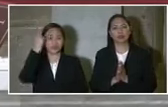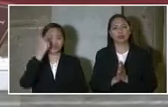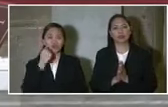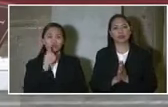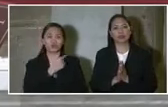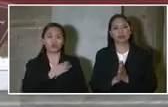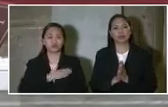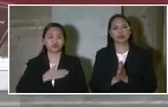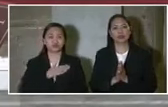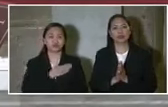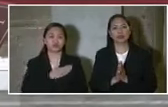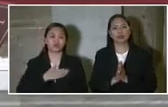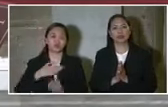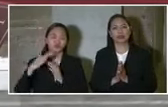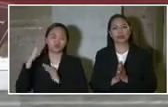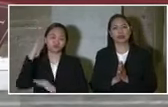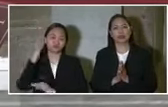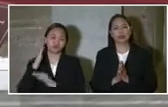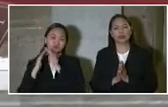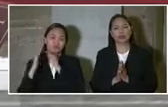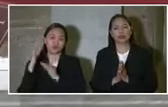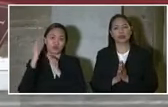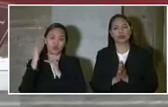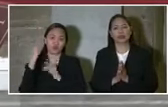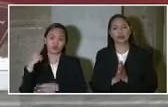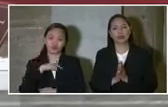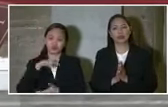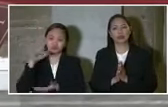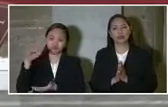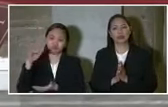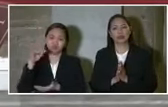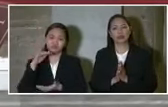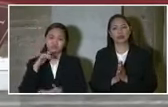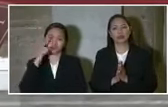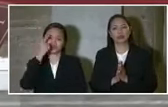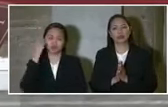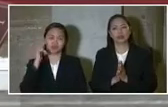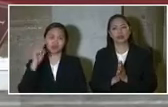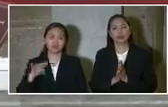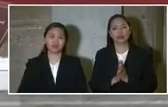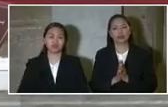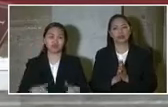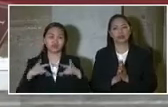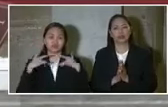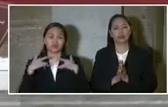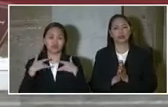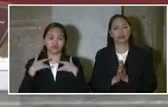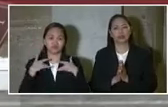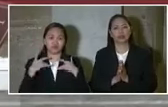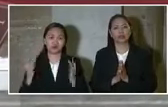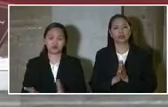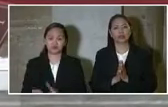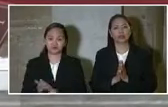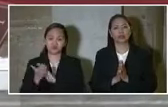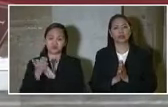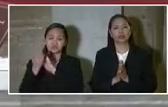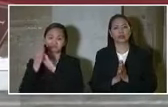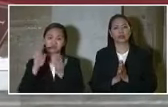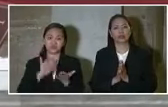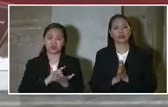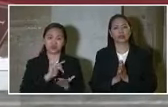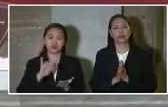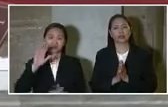you throughout the ages, we may merit to be co-heirs to eternal life, and may praise and